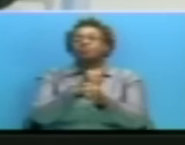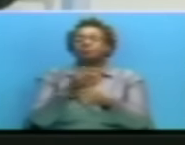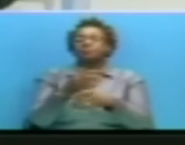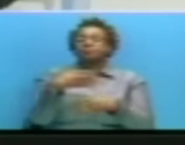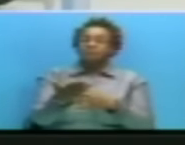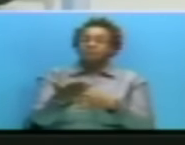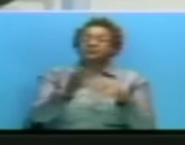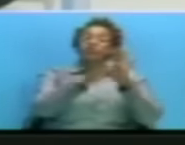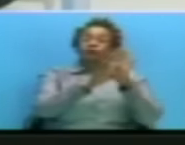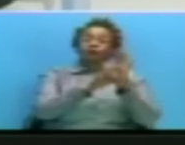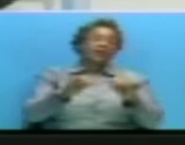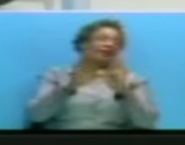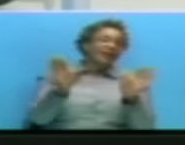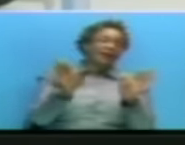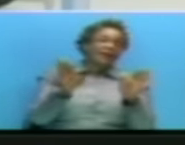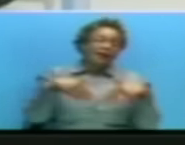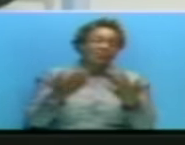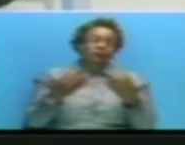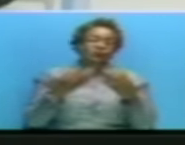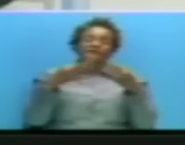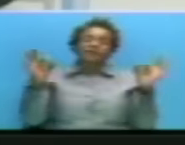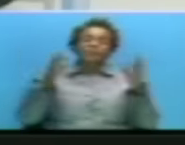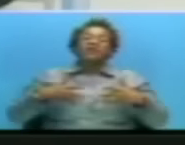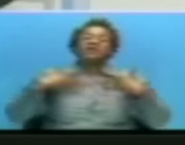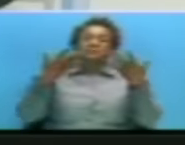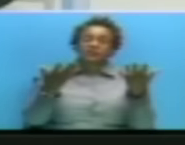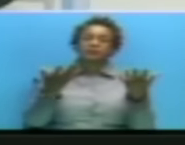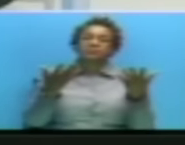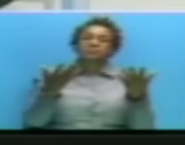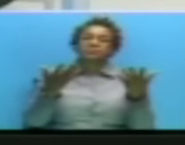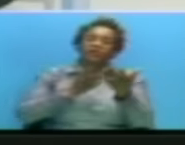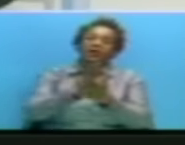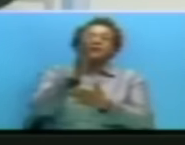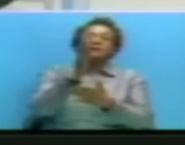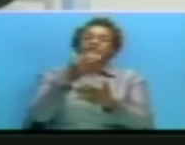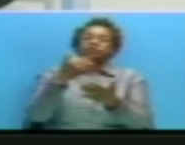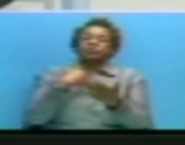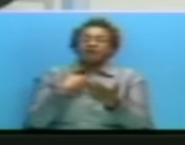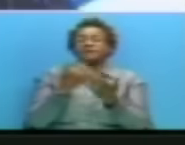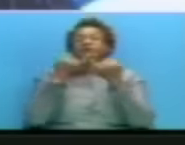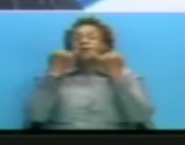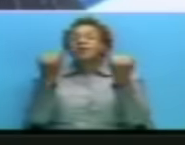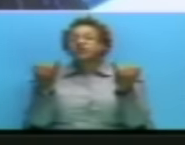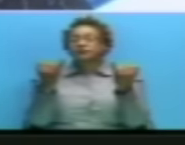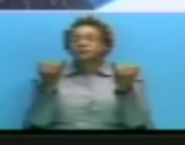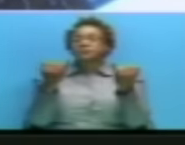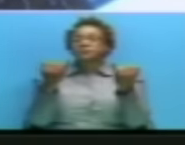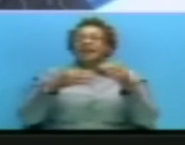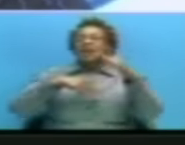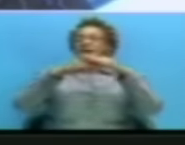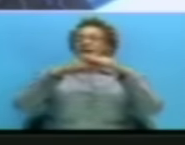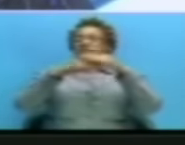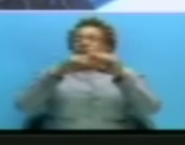The Constitution is very clear on freedom of expression, right to seek, receive, impart information, and the